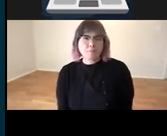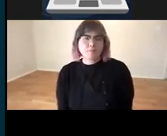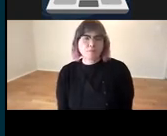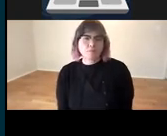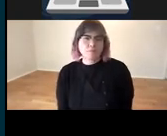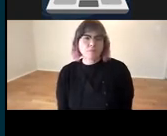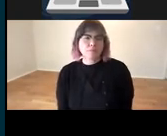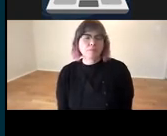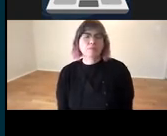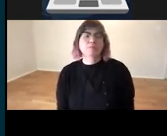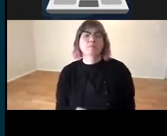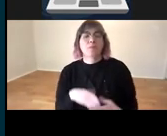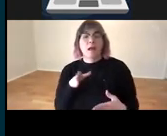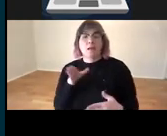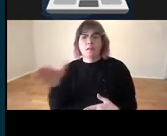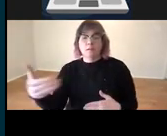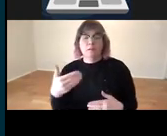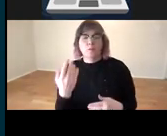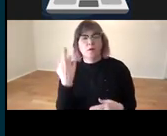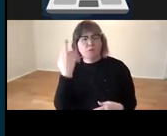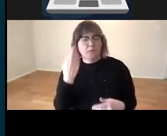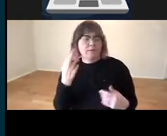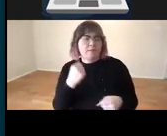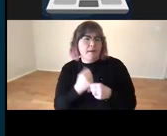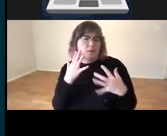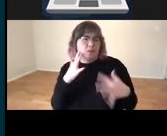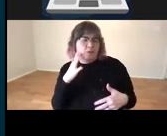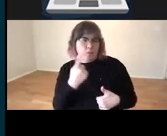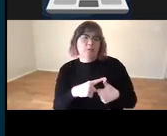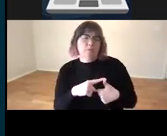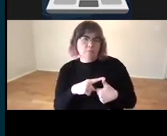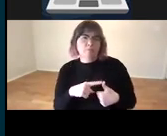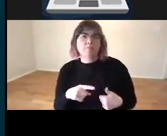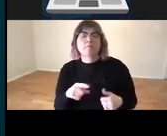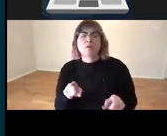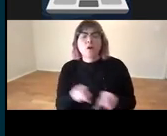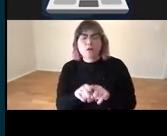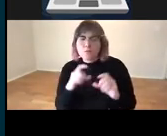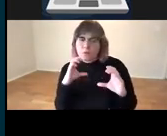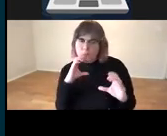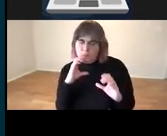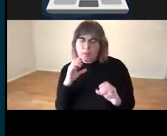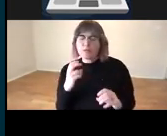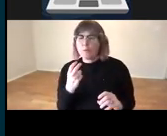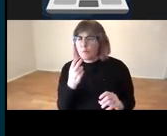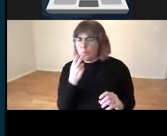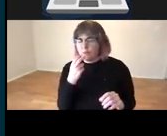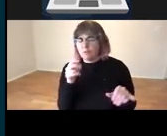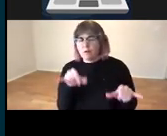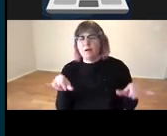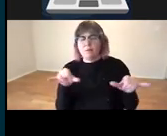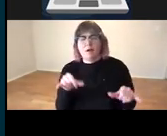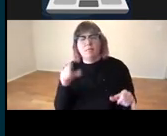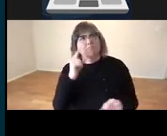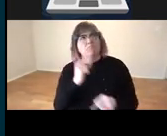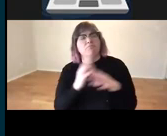So echolocation is one reason why these animals produce sounds. They also need sounds for communication. So whistles is a really common thing we think about.